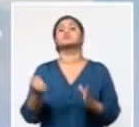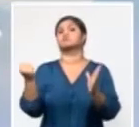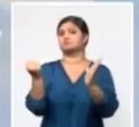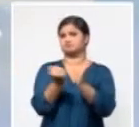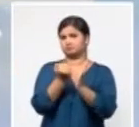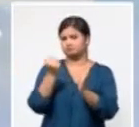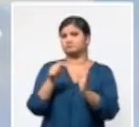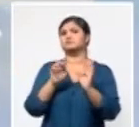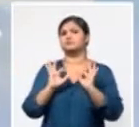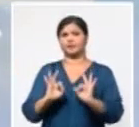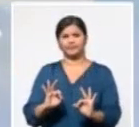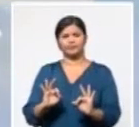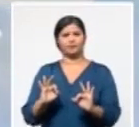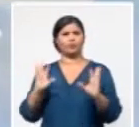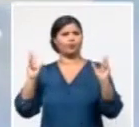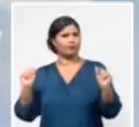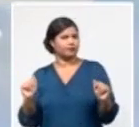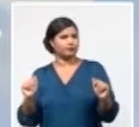remained active,